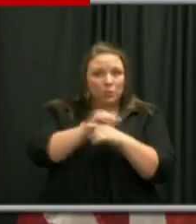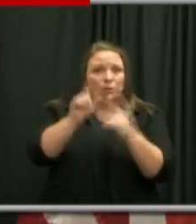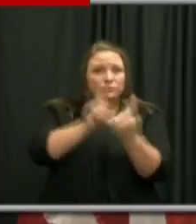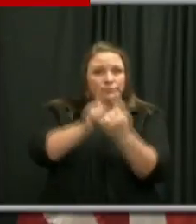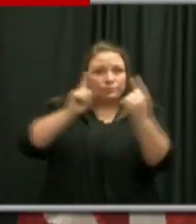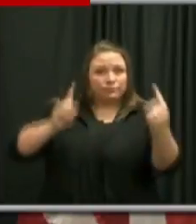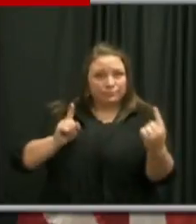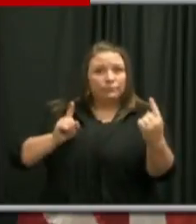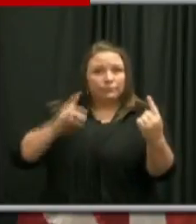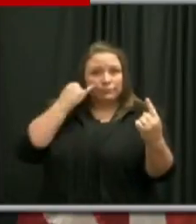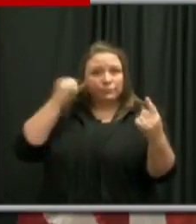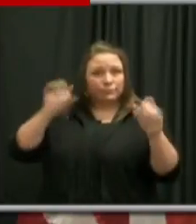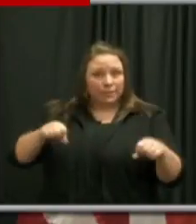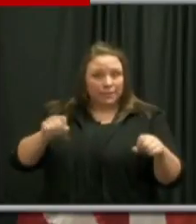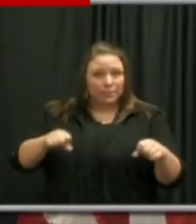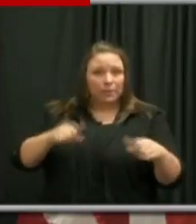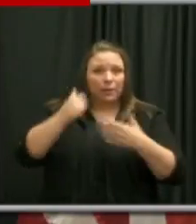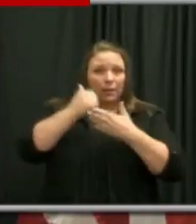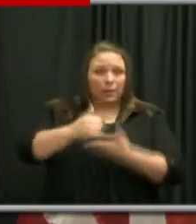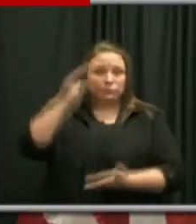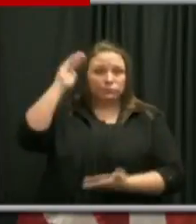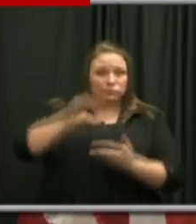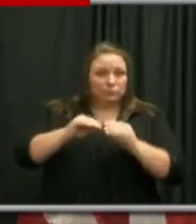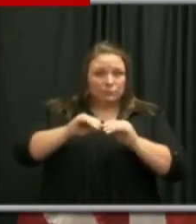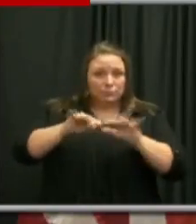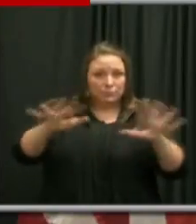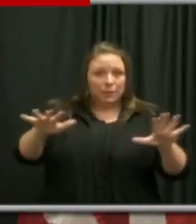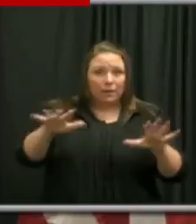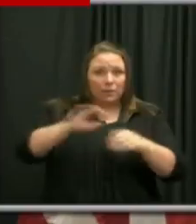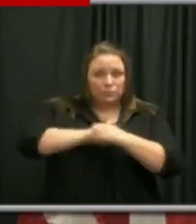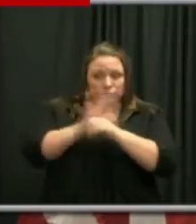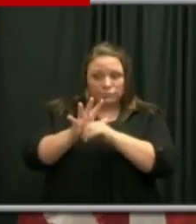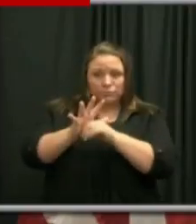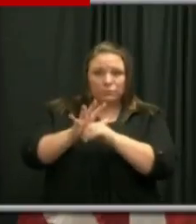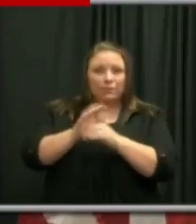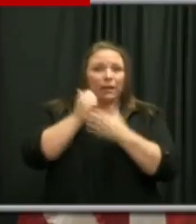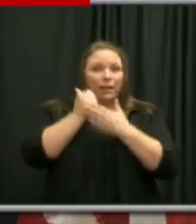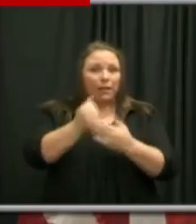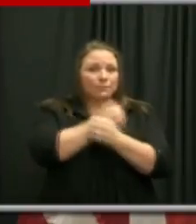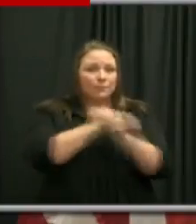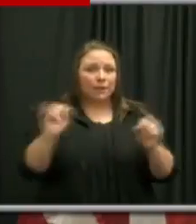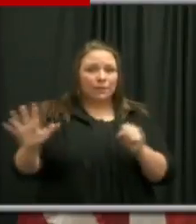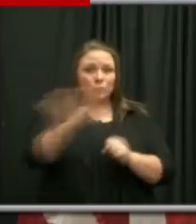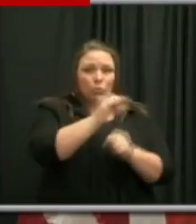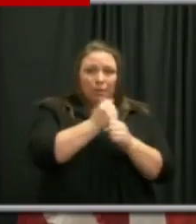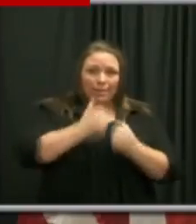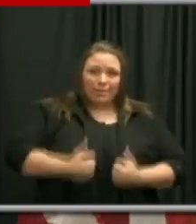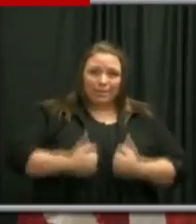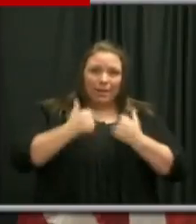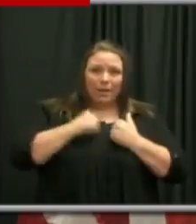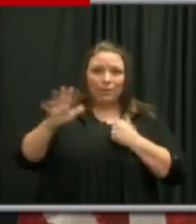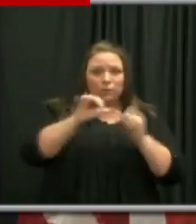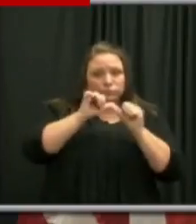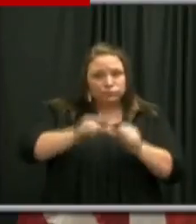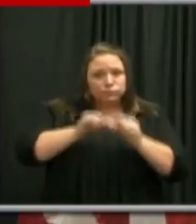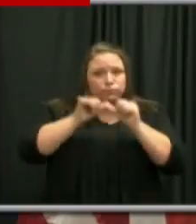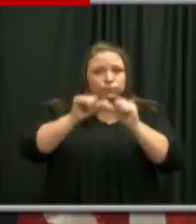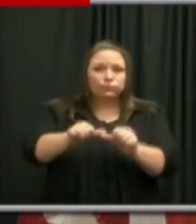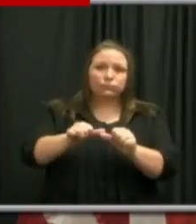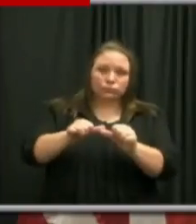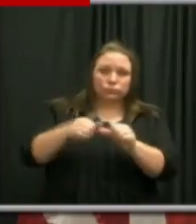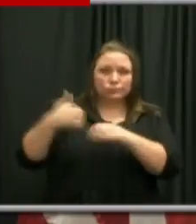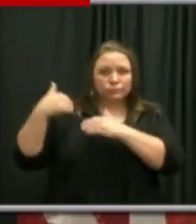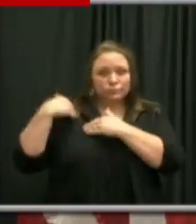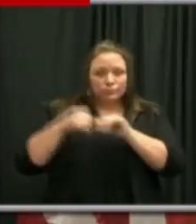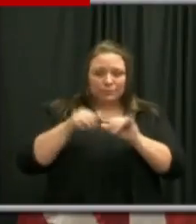protocols to help prevent the spread of COVID-19 and save lives in our community. And your continued efforts to remain